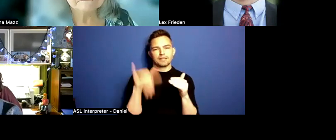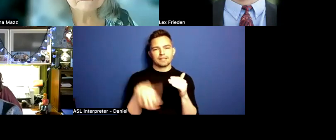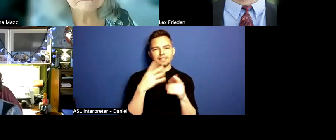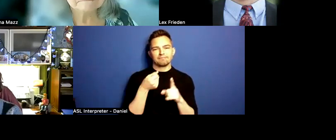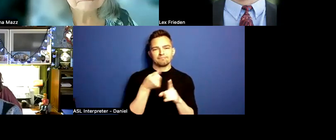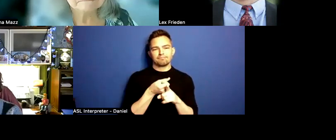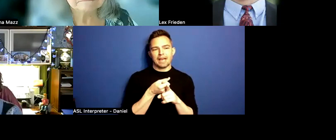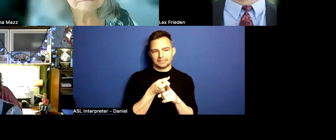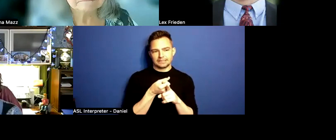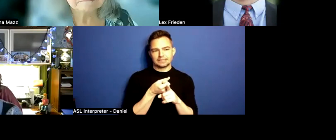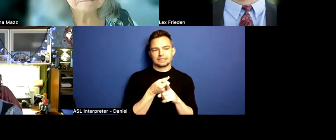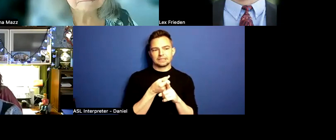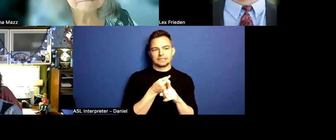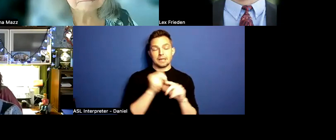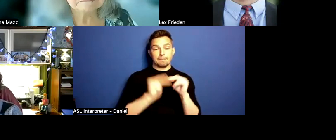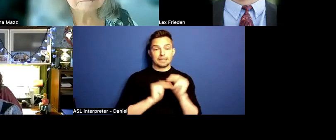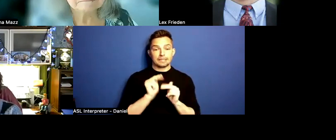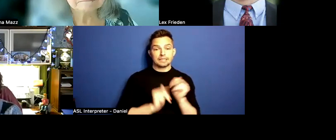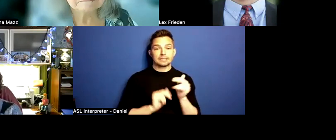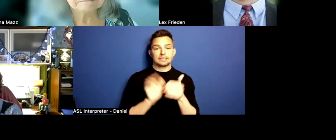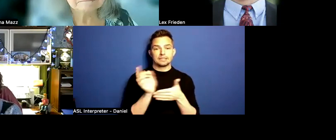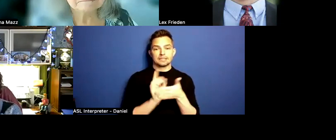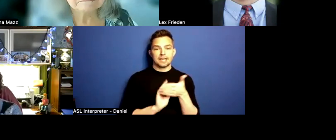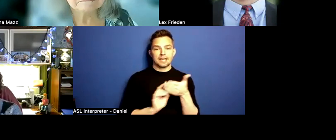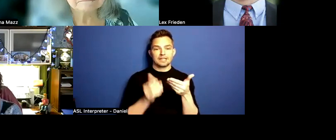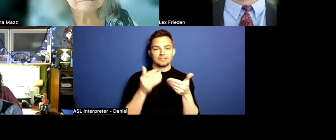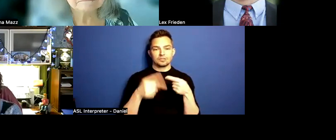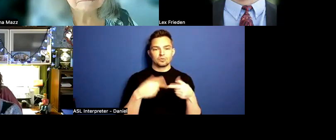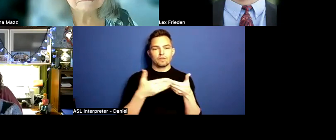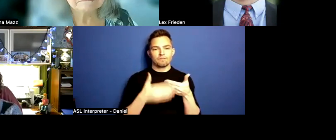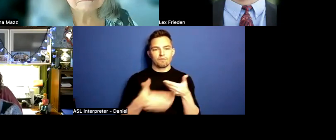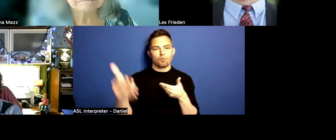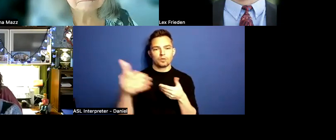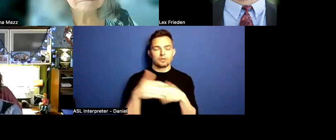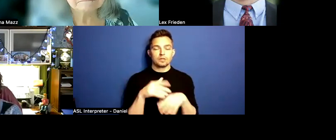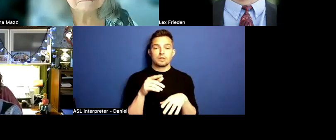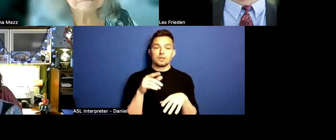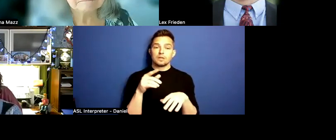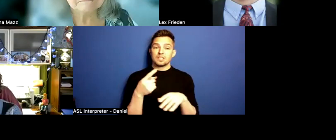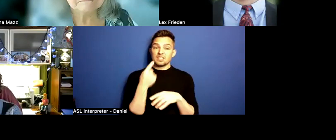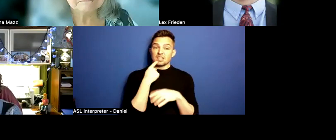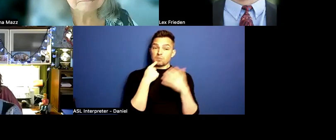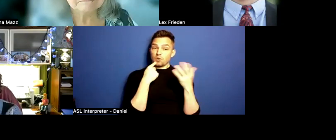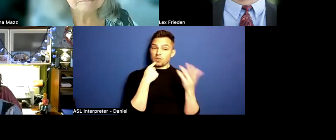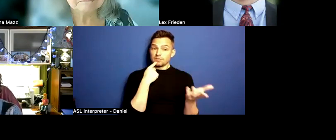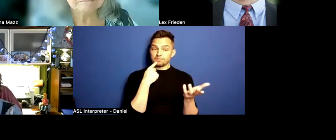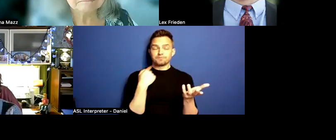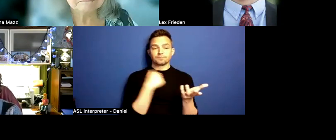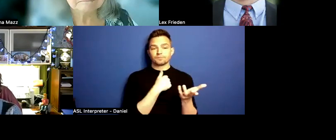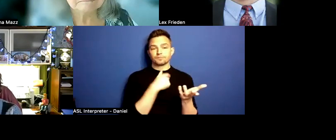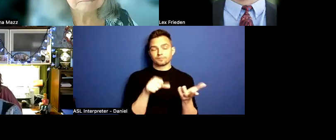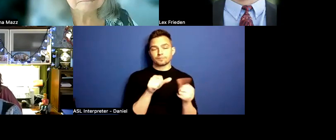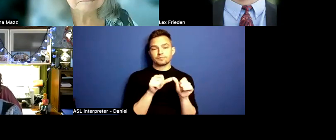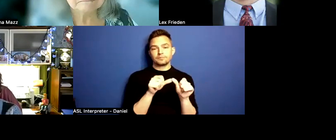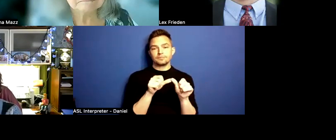on building and design going forward. And what's disappointing to me is that we continue,